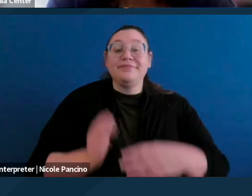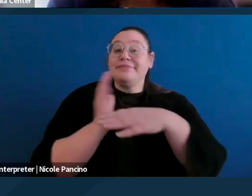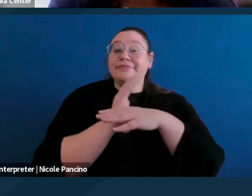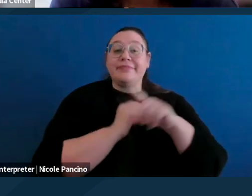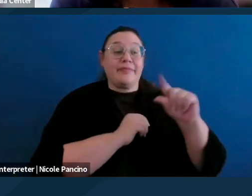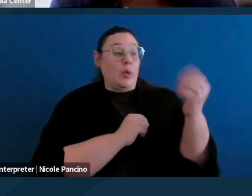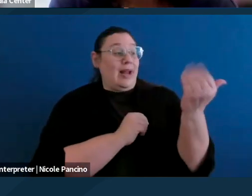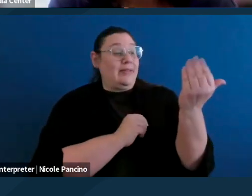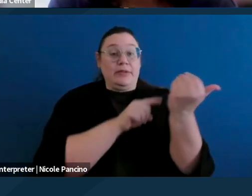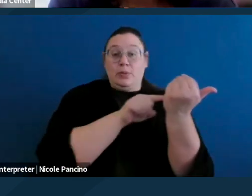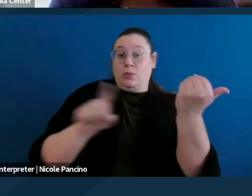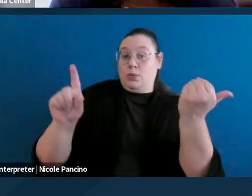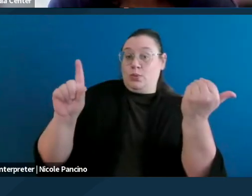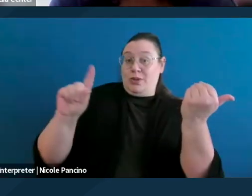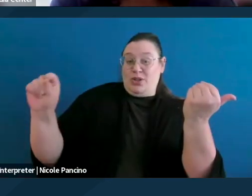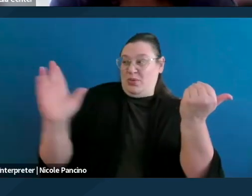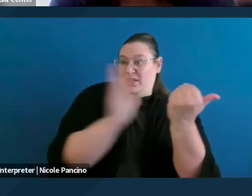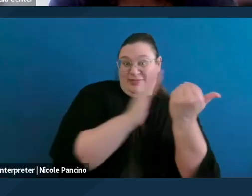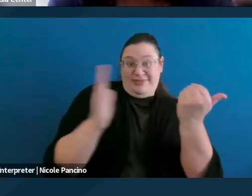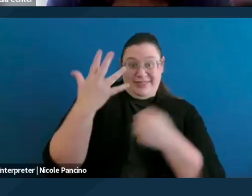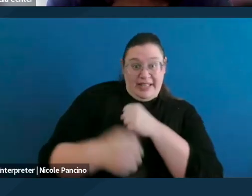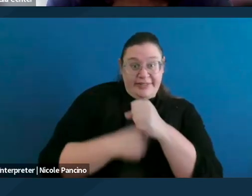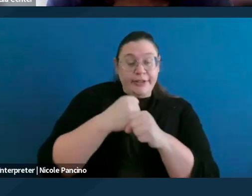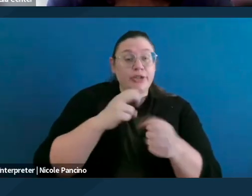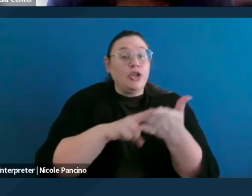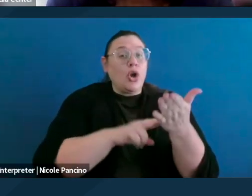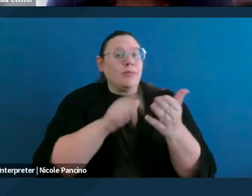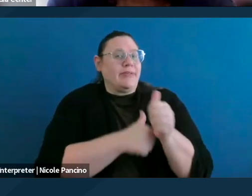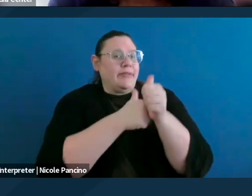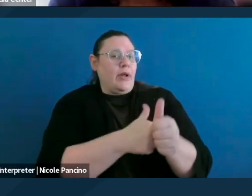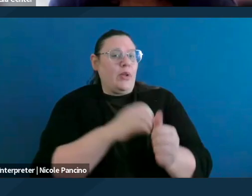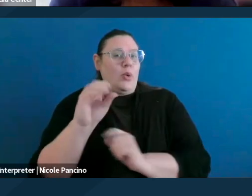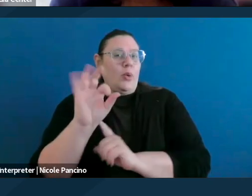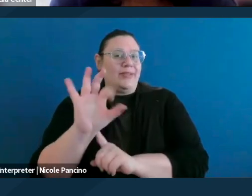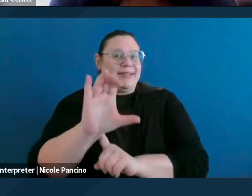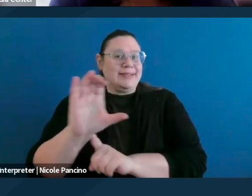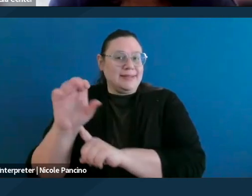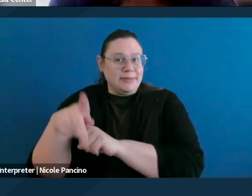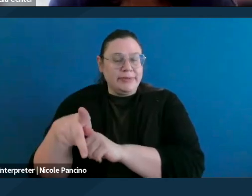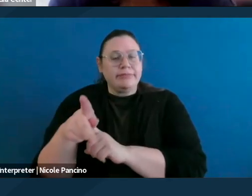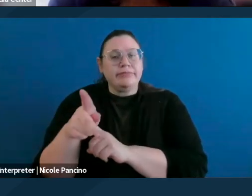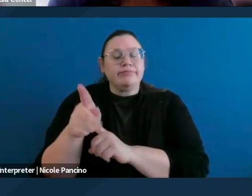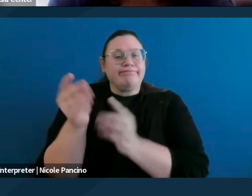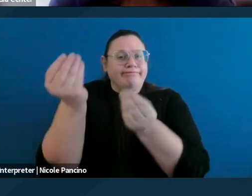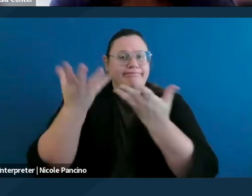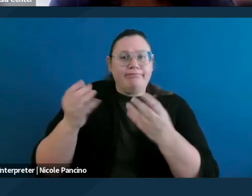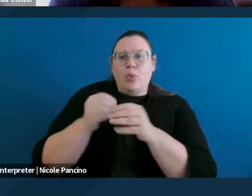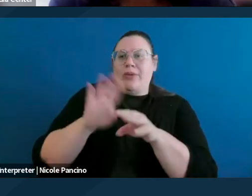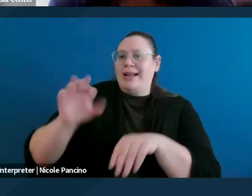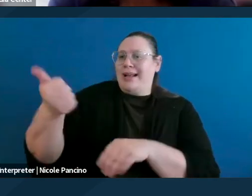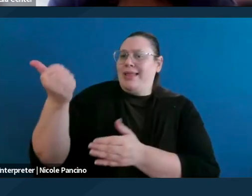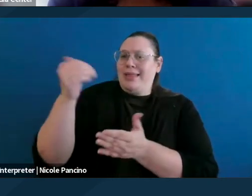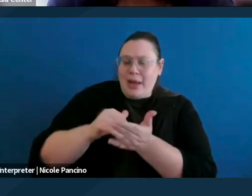2020, contractors subject to the OFCCP reported over 10,000 hires of people